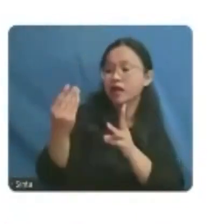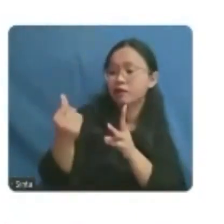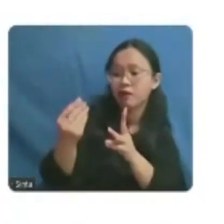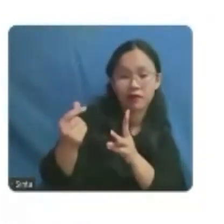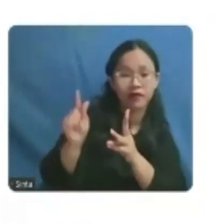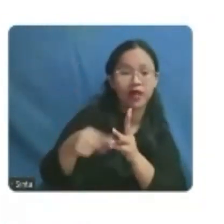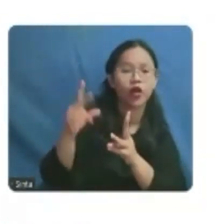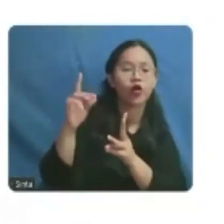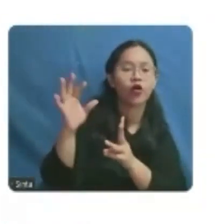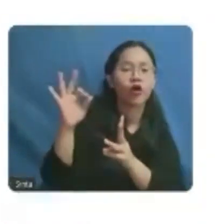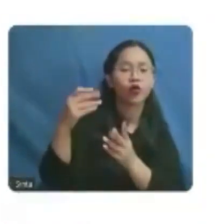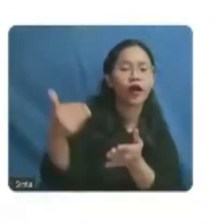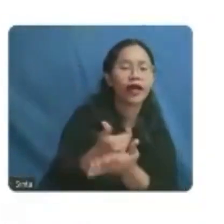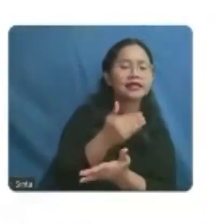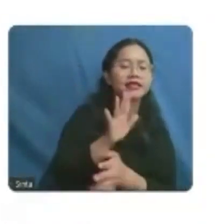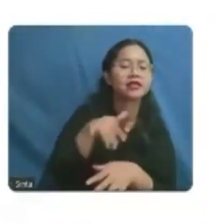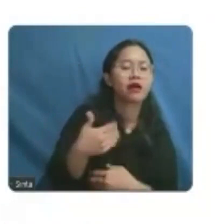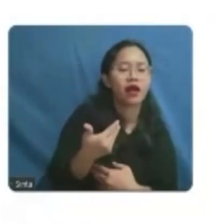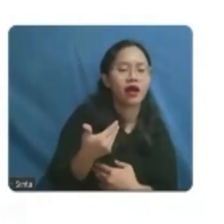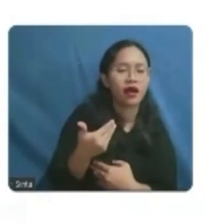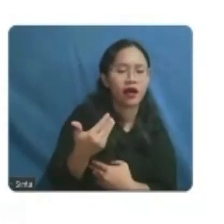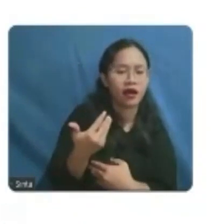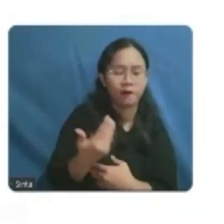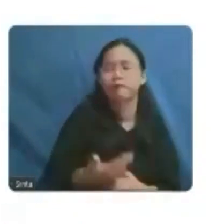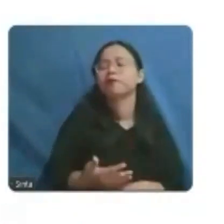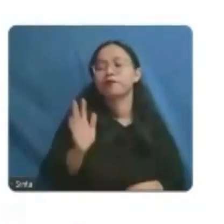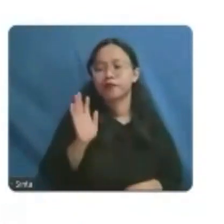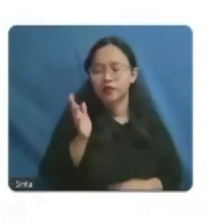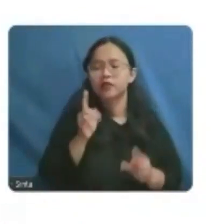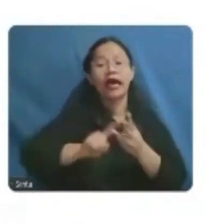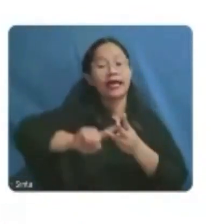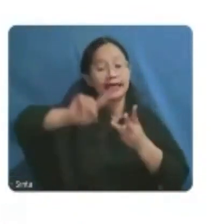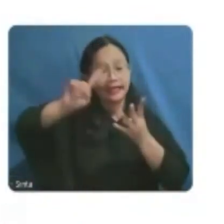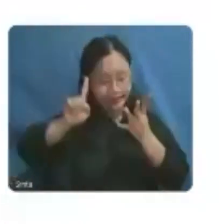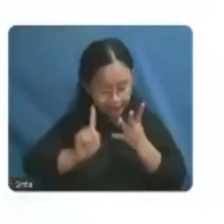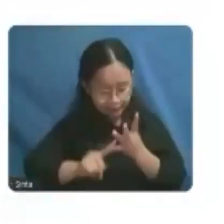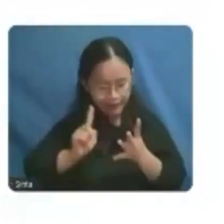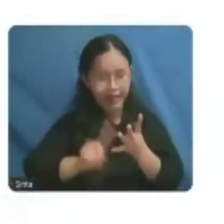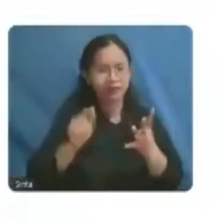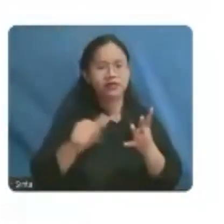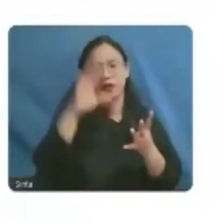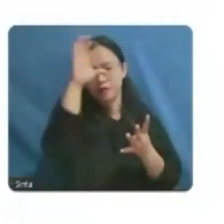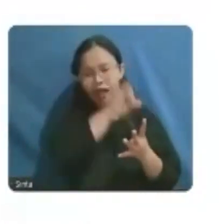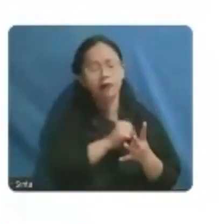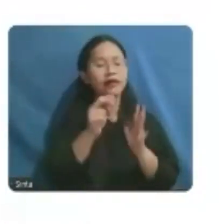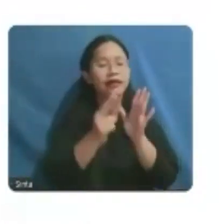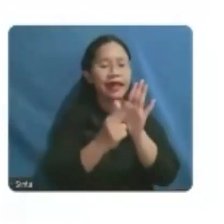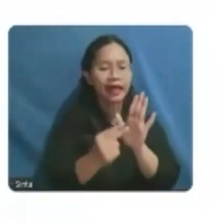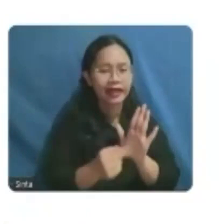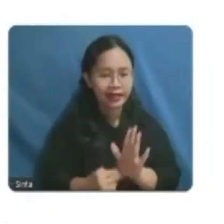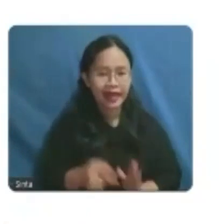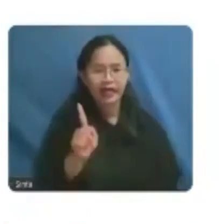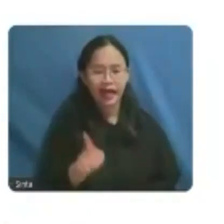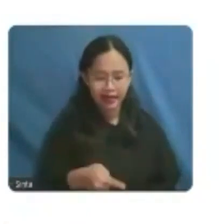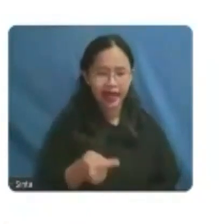social determinants of health, which means their income levels, the family, the occupation, the housing. And